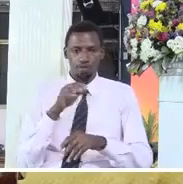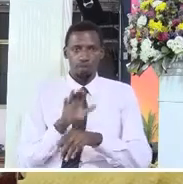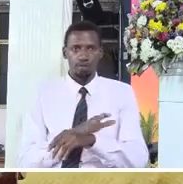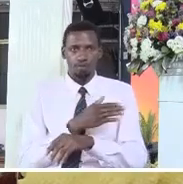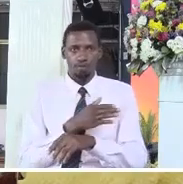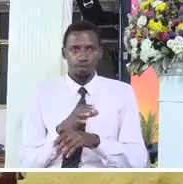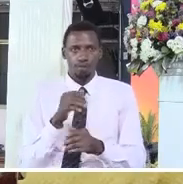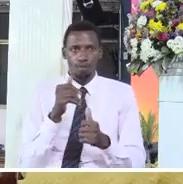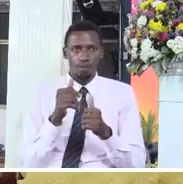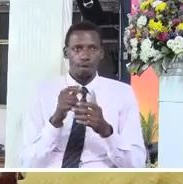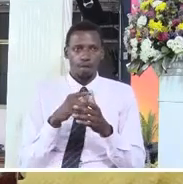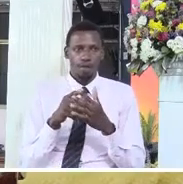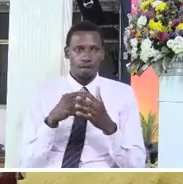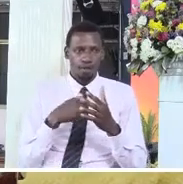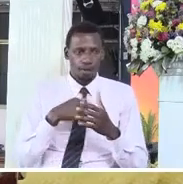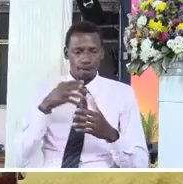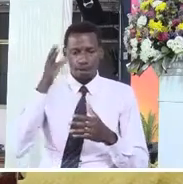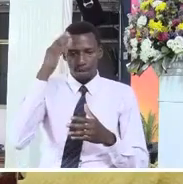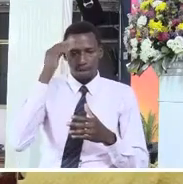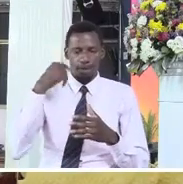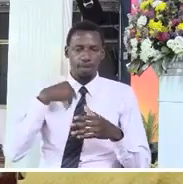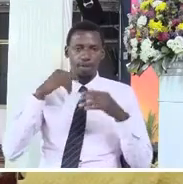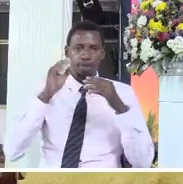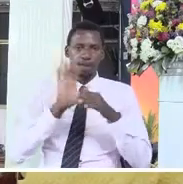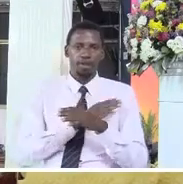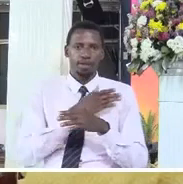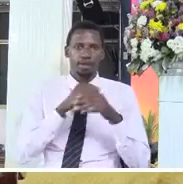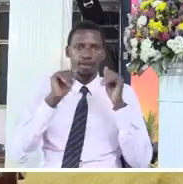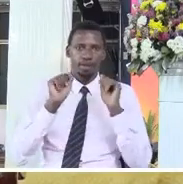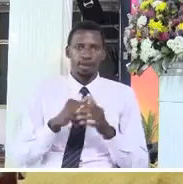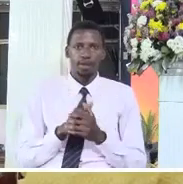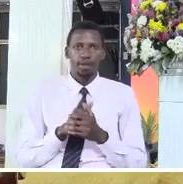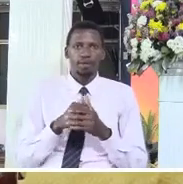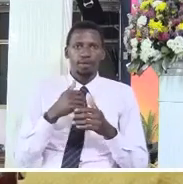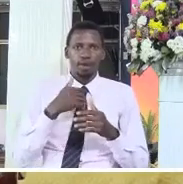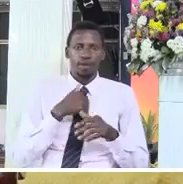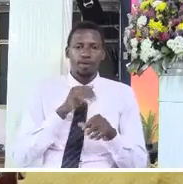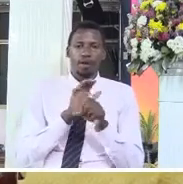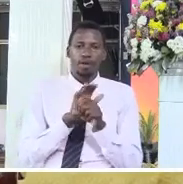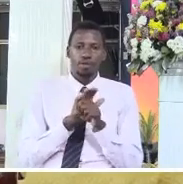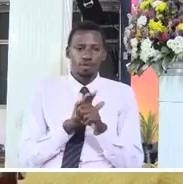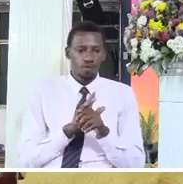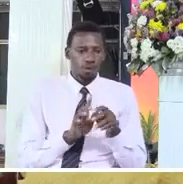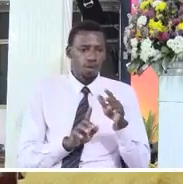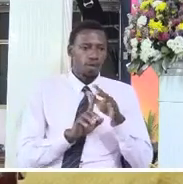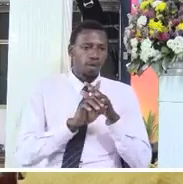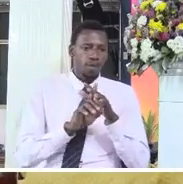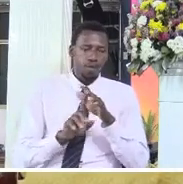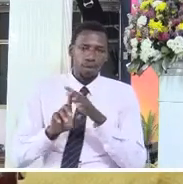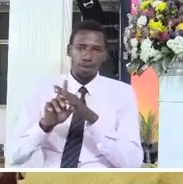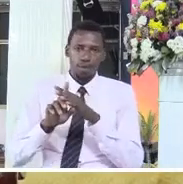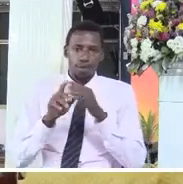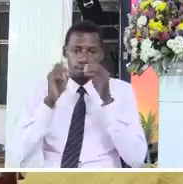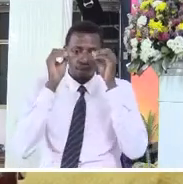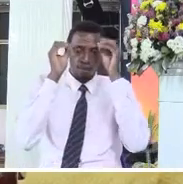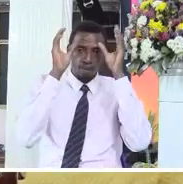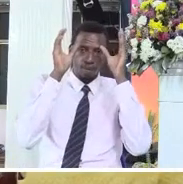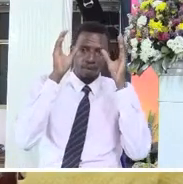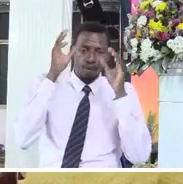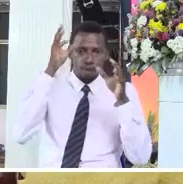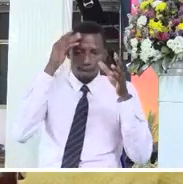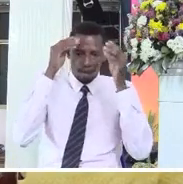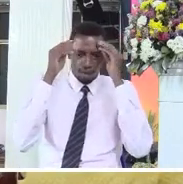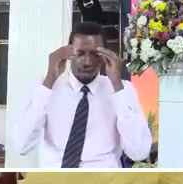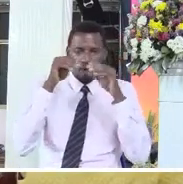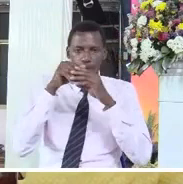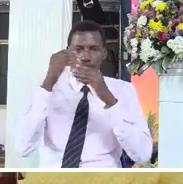that I can sing. So there is a lot of discovery that happens on campus. There is a lot of training. We go for